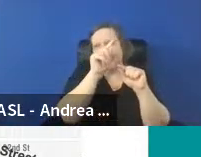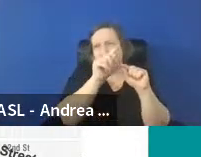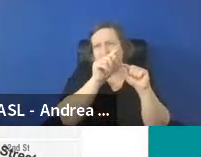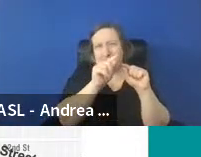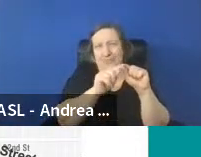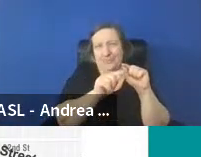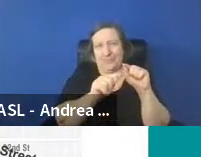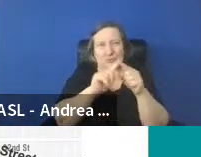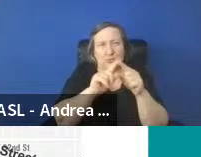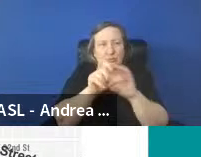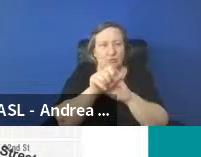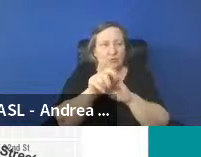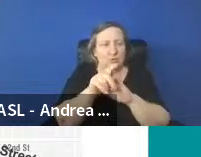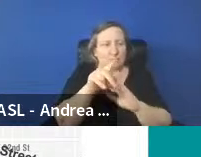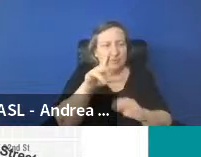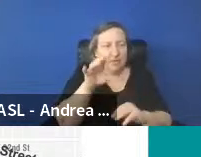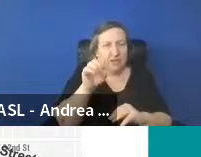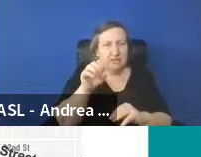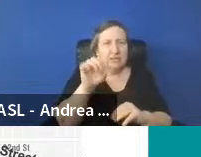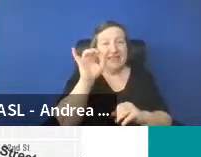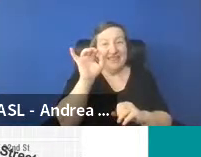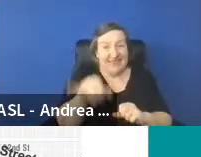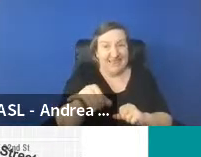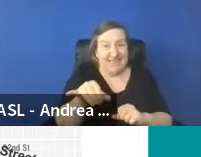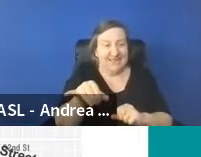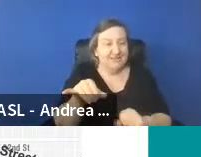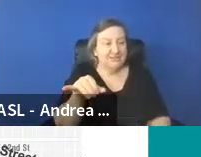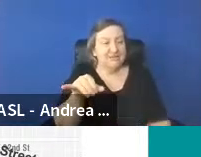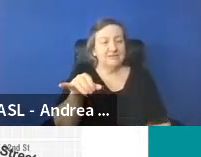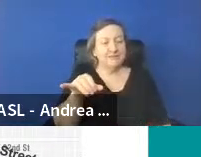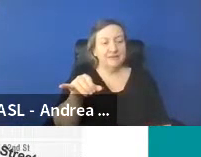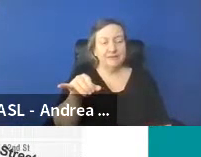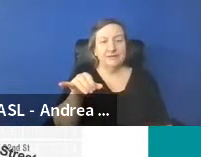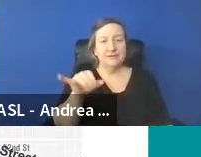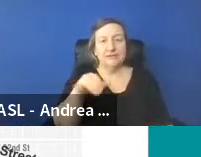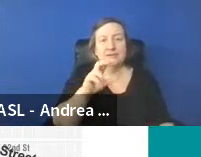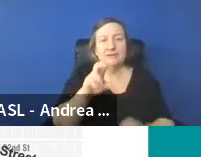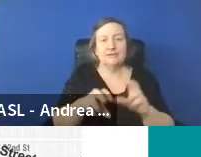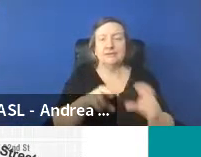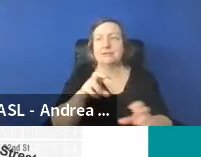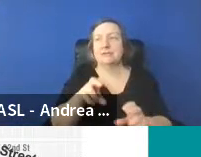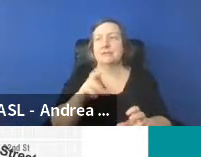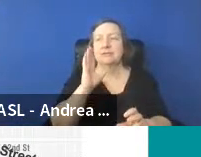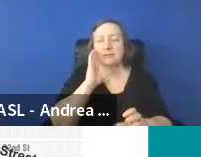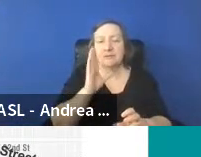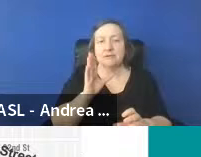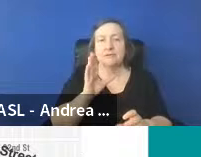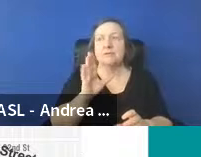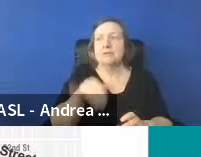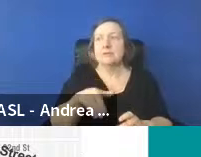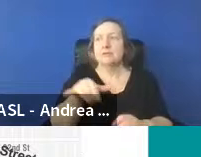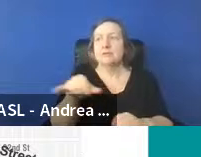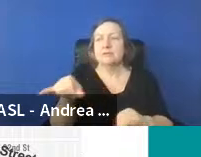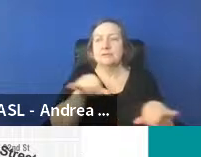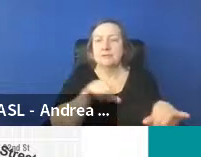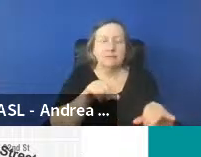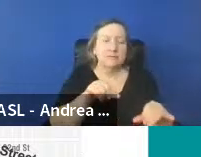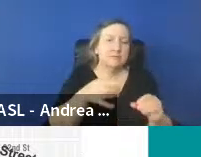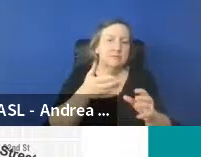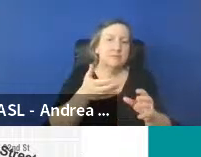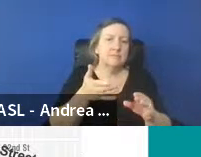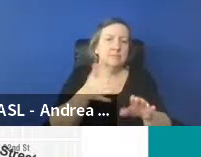up to Turtle Place. So that's what those investments would be, that we're assuming kind of the same